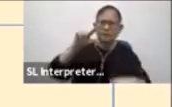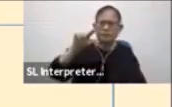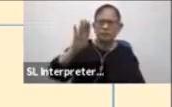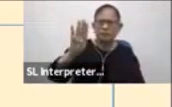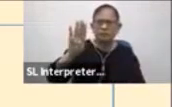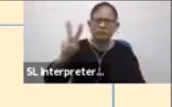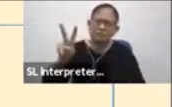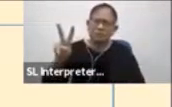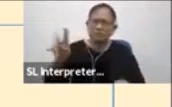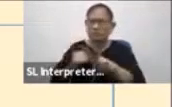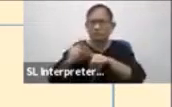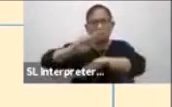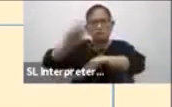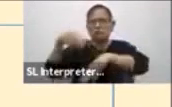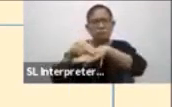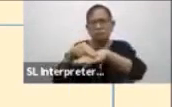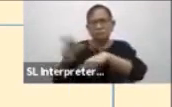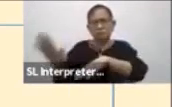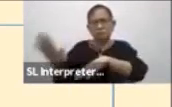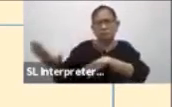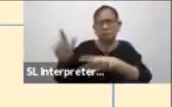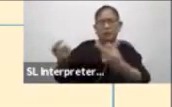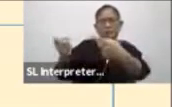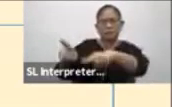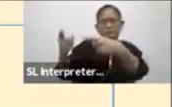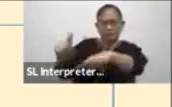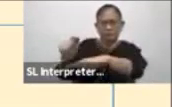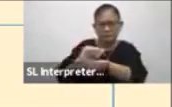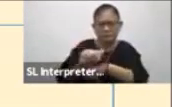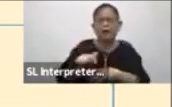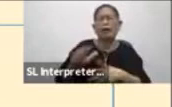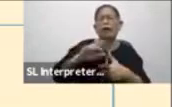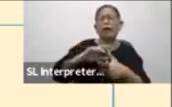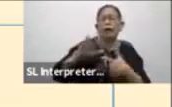practices. Therefore, there is a tendency for